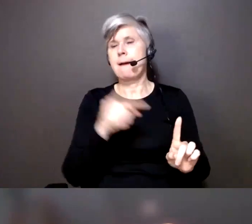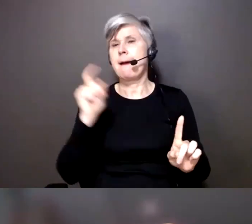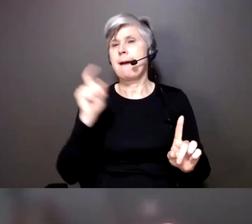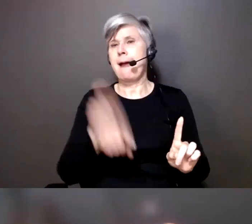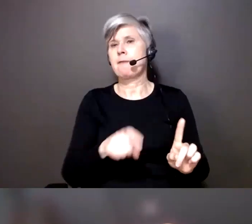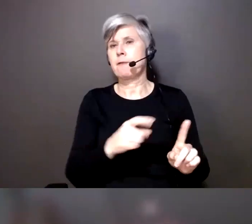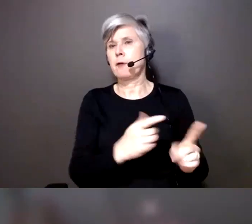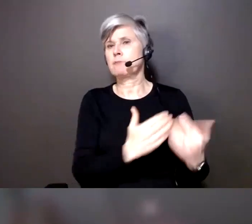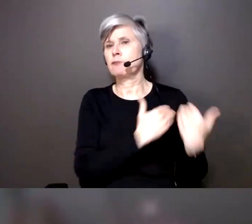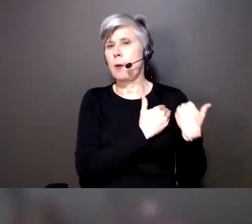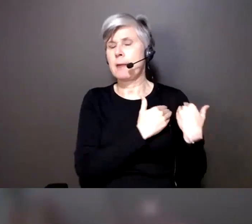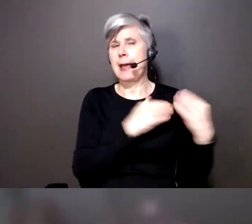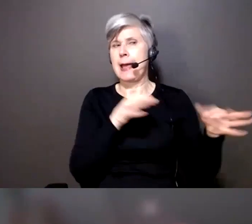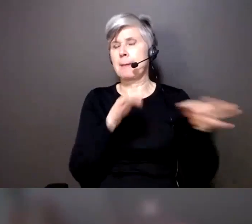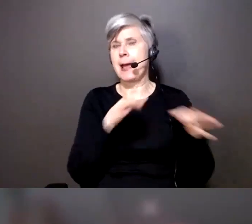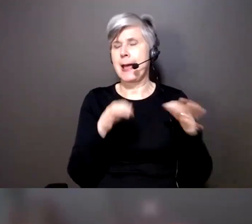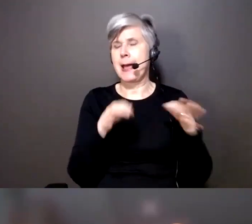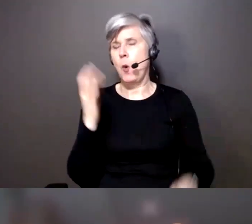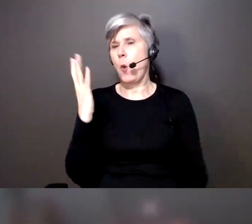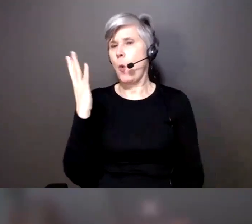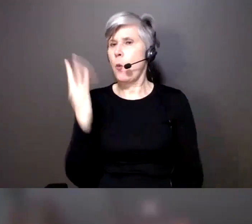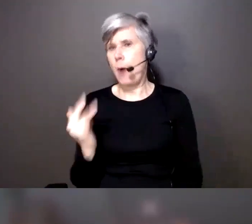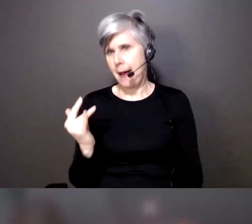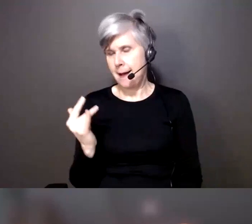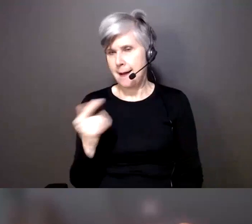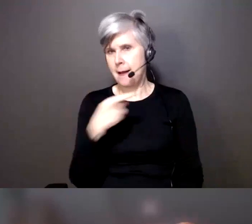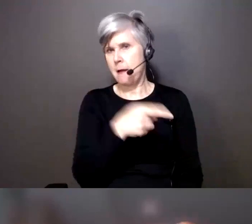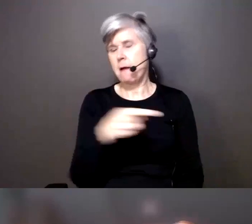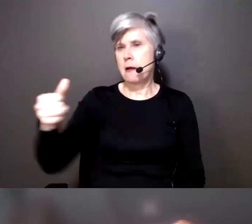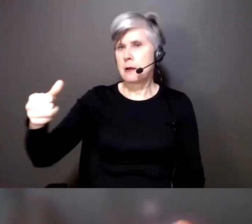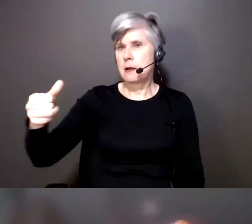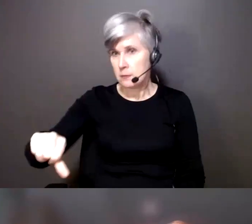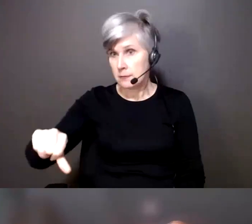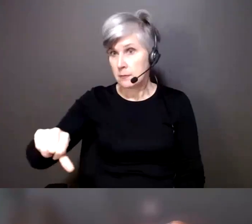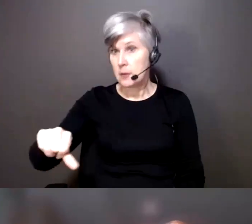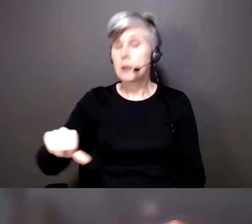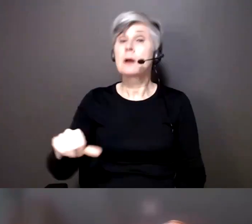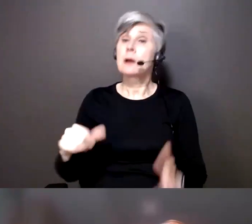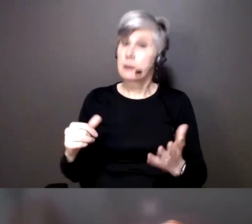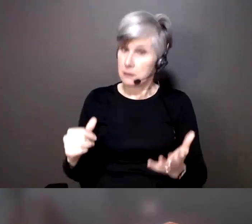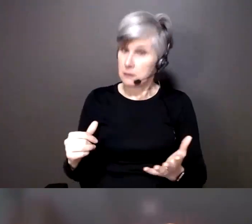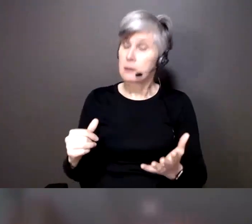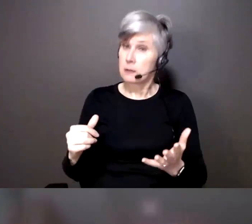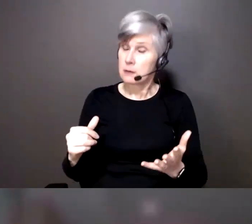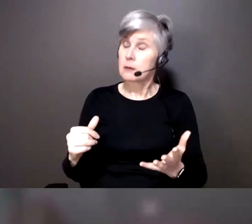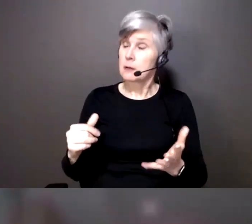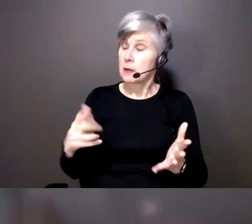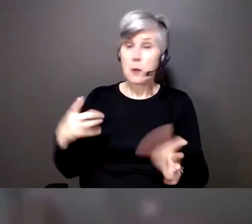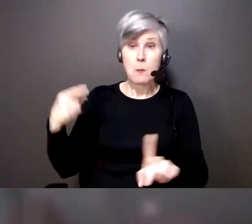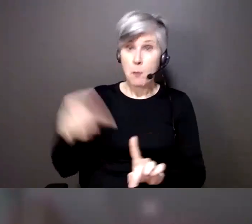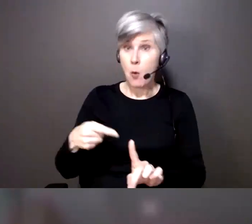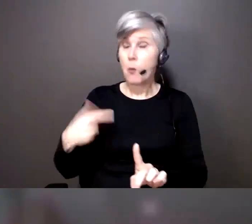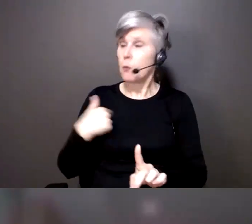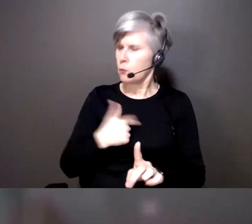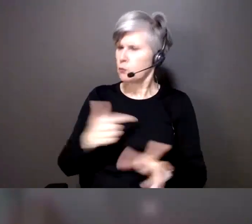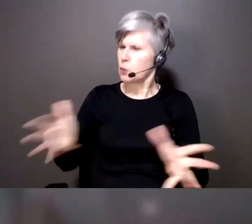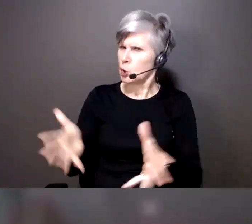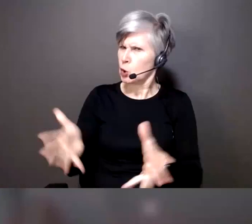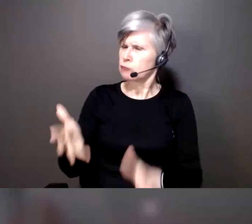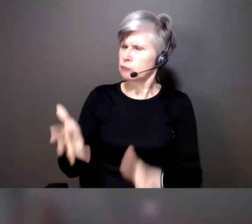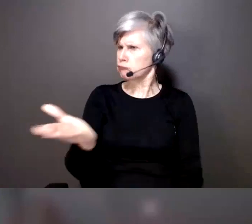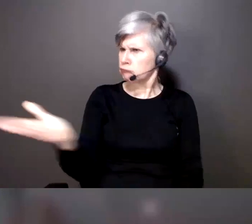to encourage people to come forward and make their requests. We are there to